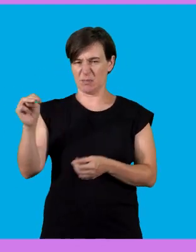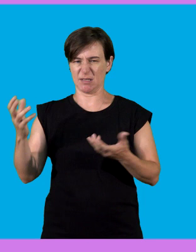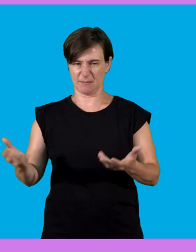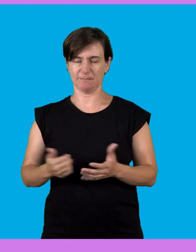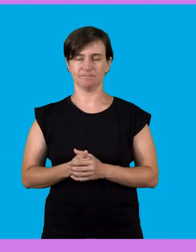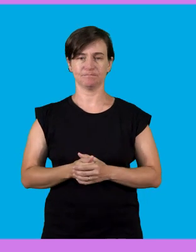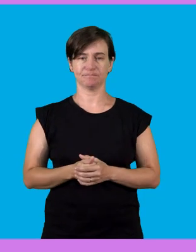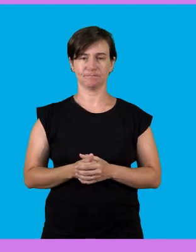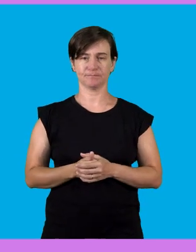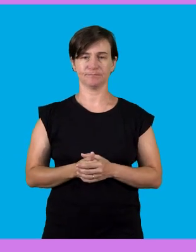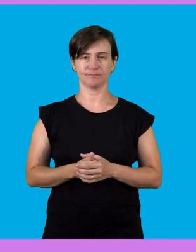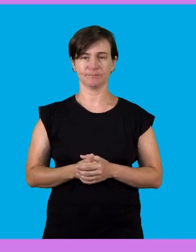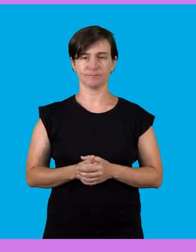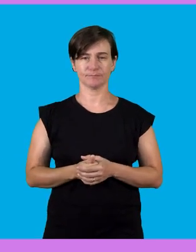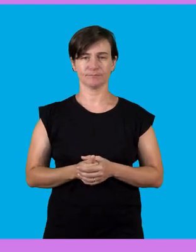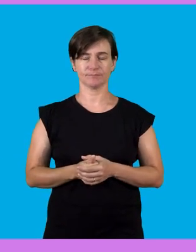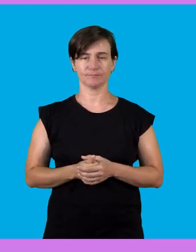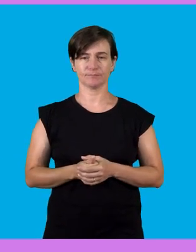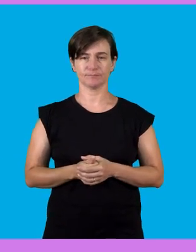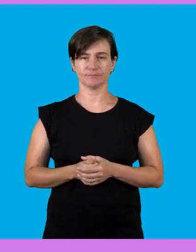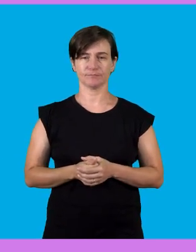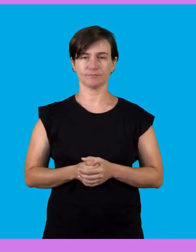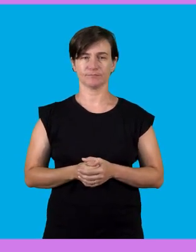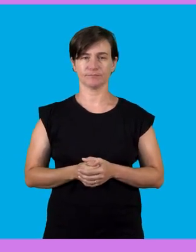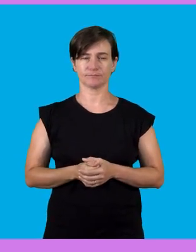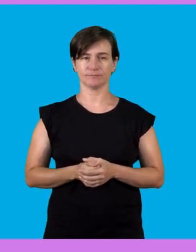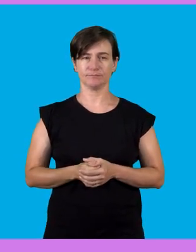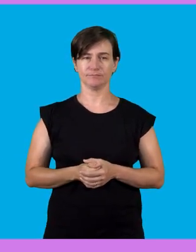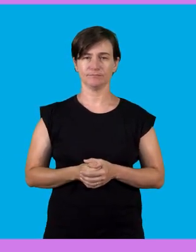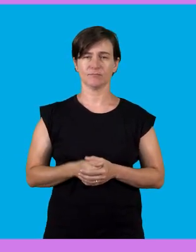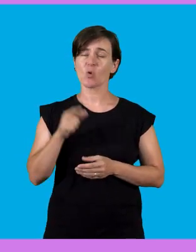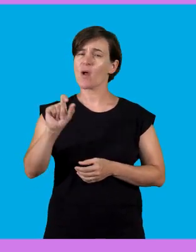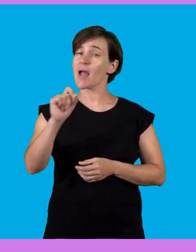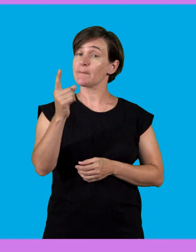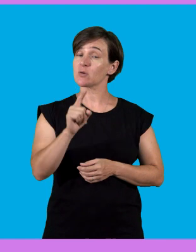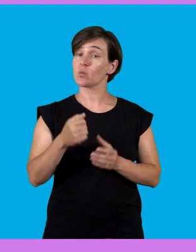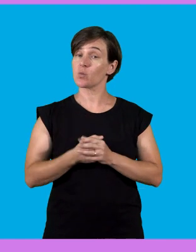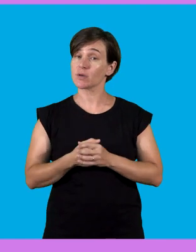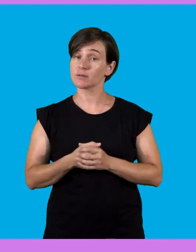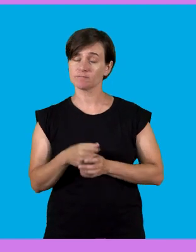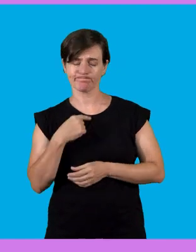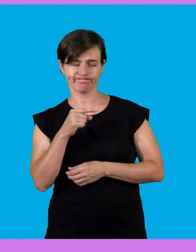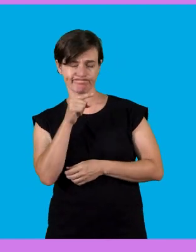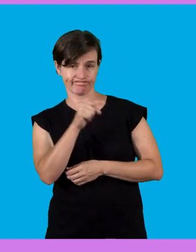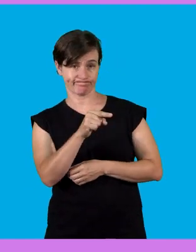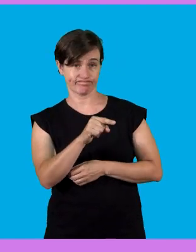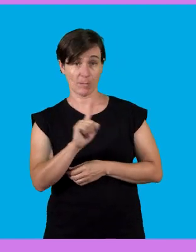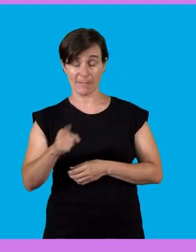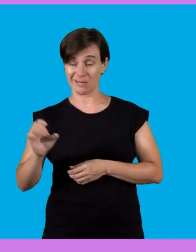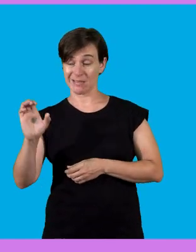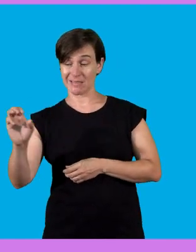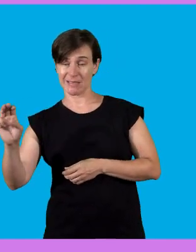is 2.54 centimeters. So again, what's going to happen? We need to go